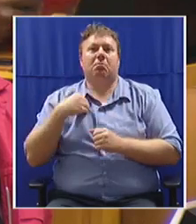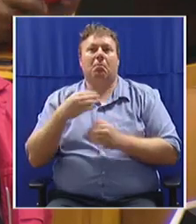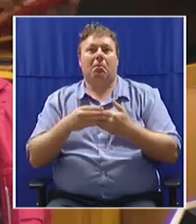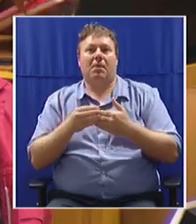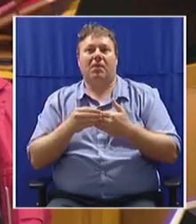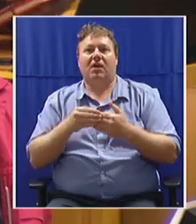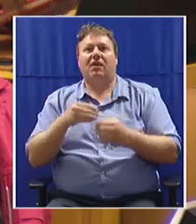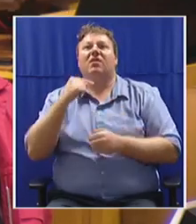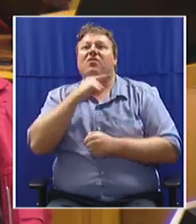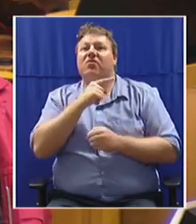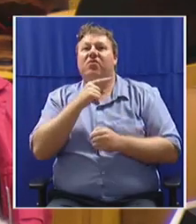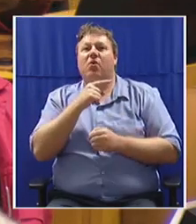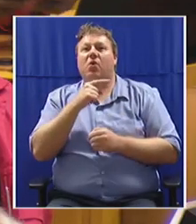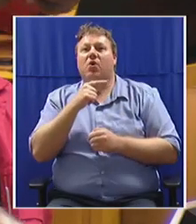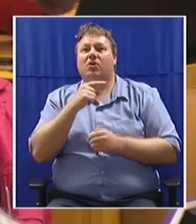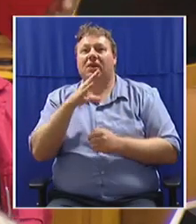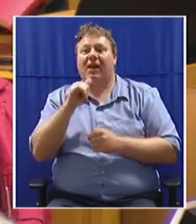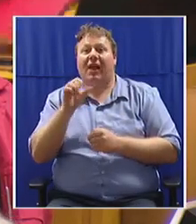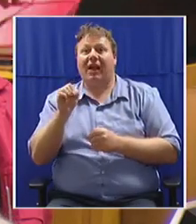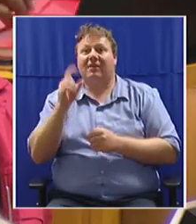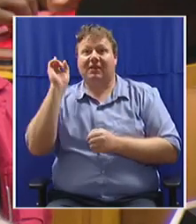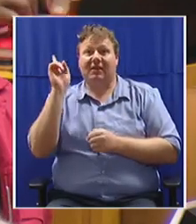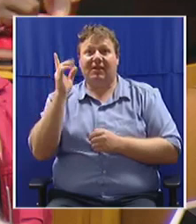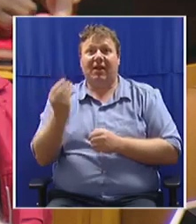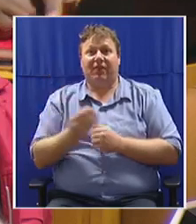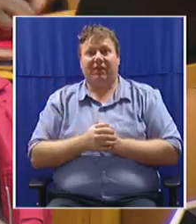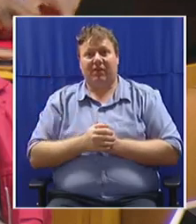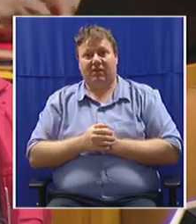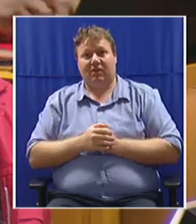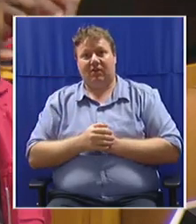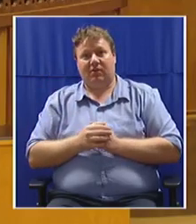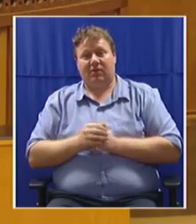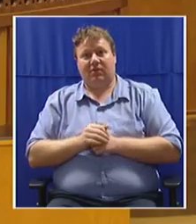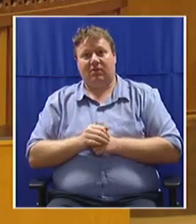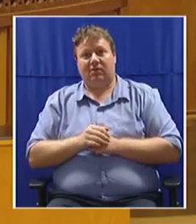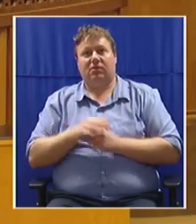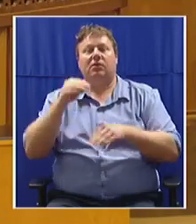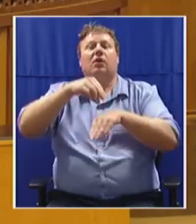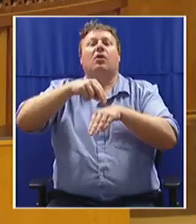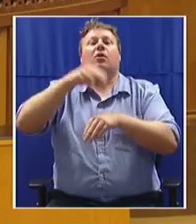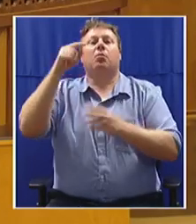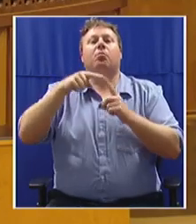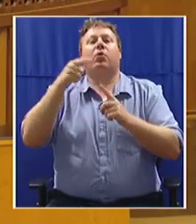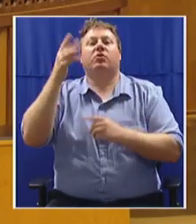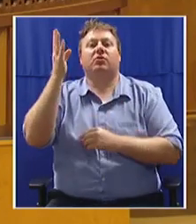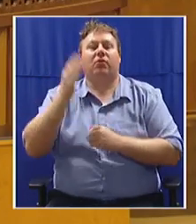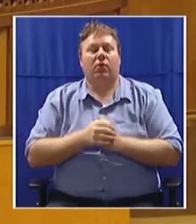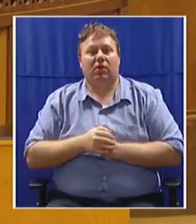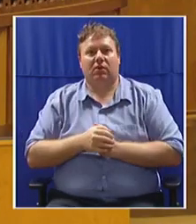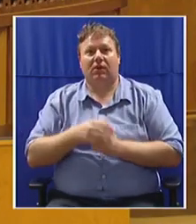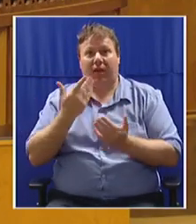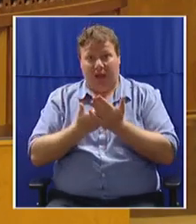fraud case. But we don't speak about that fraud case here, Speaker. Okay. Thank you. Thank you very much. Honorable members, may I rule?